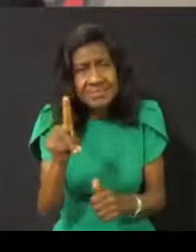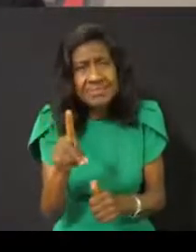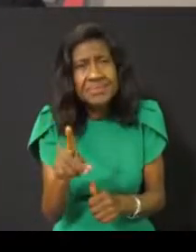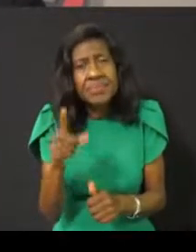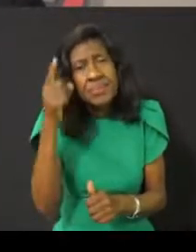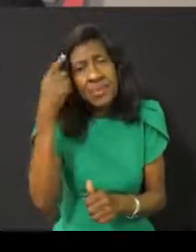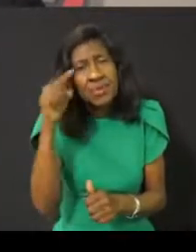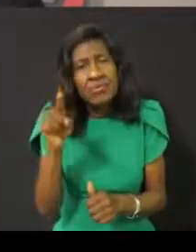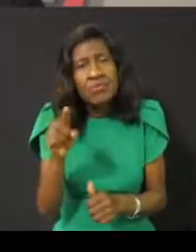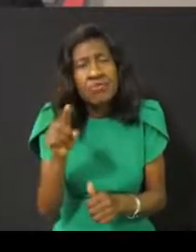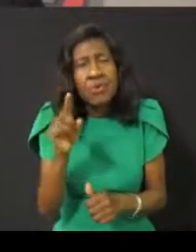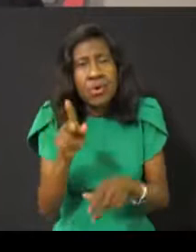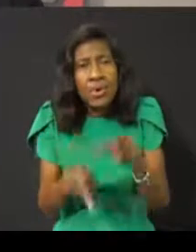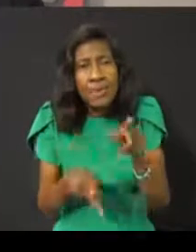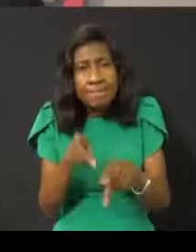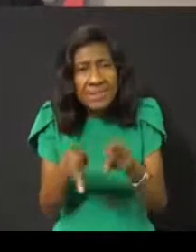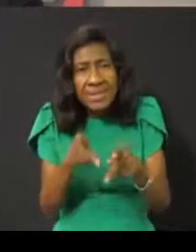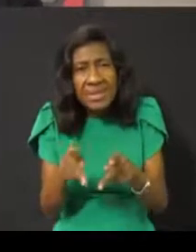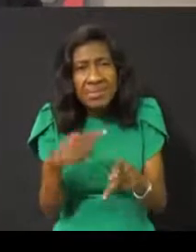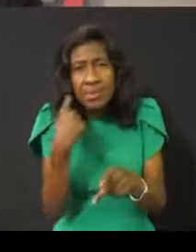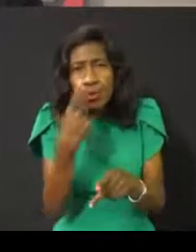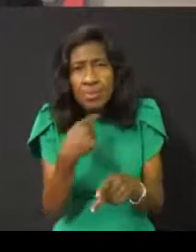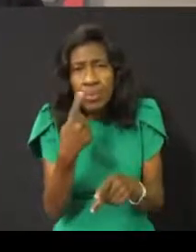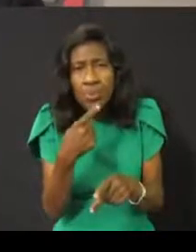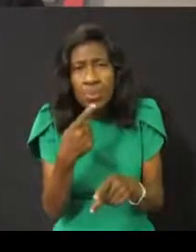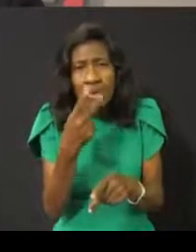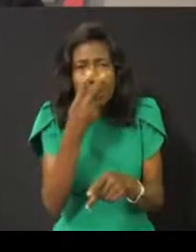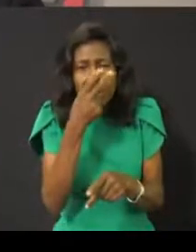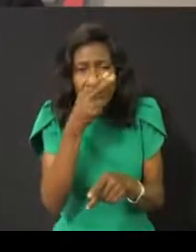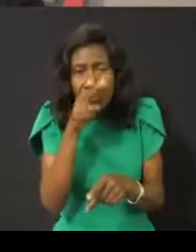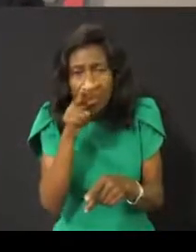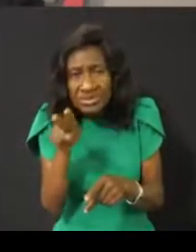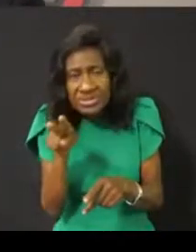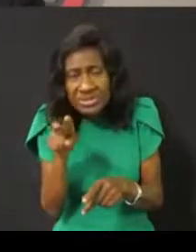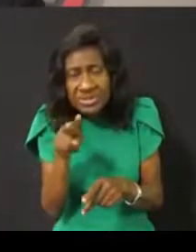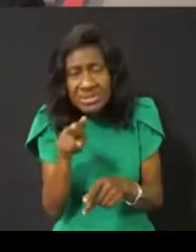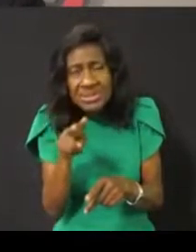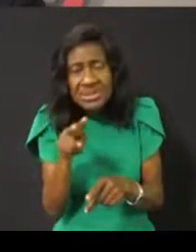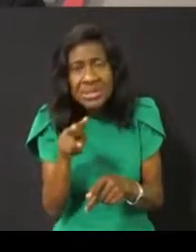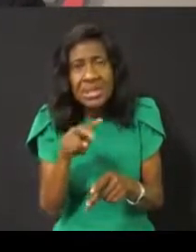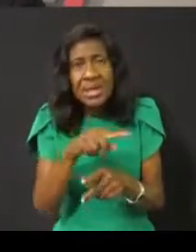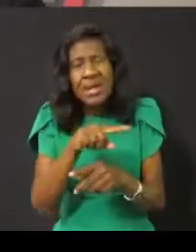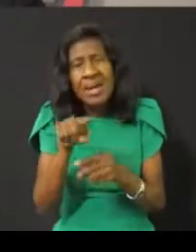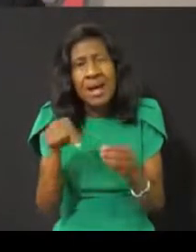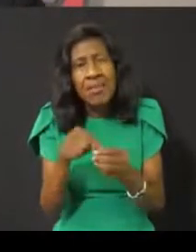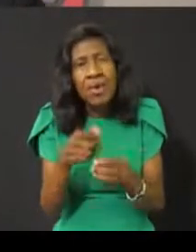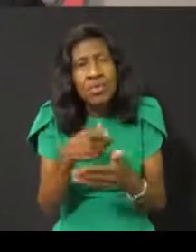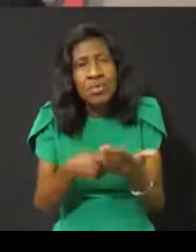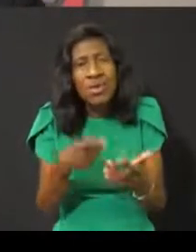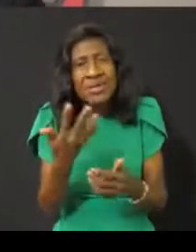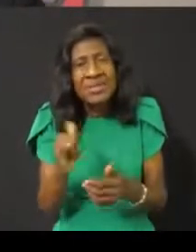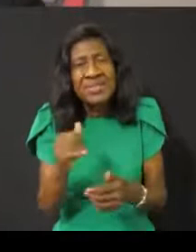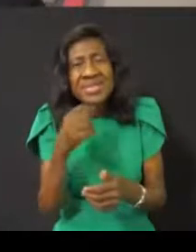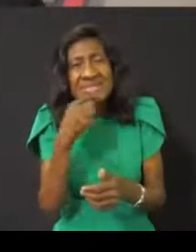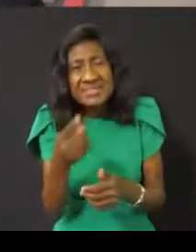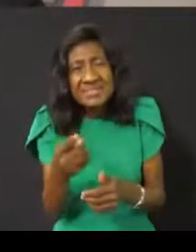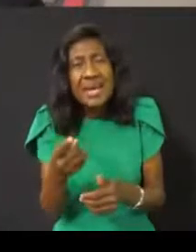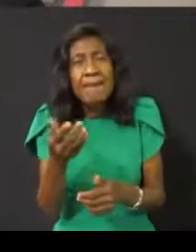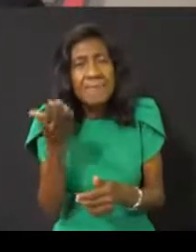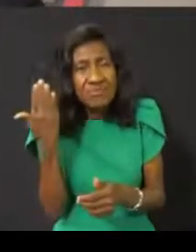For those who have been keeping track of our commitments, as promised,